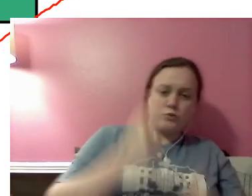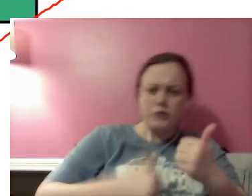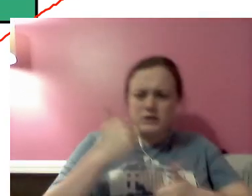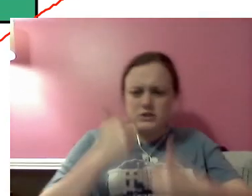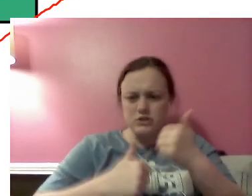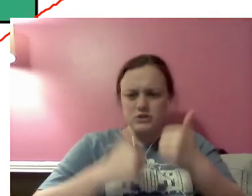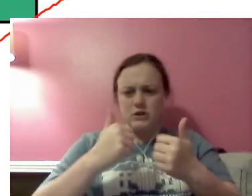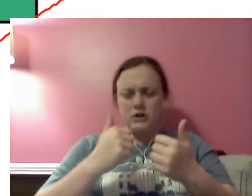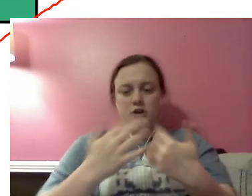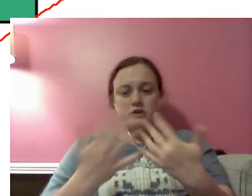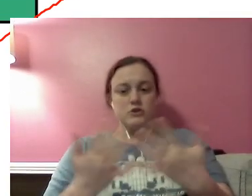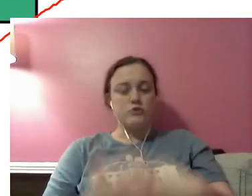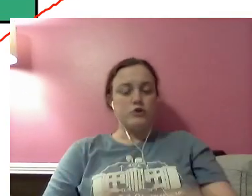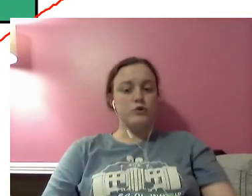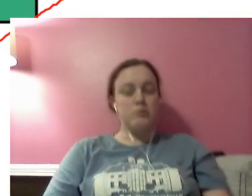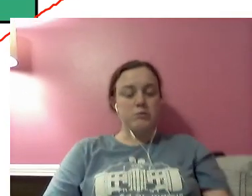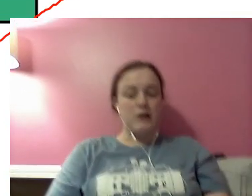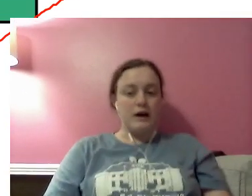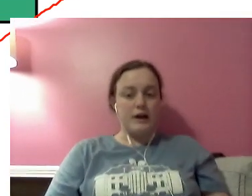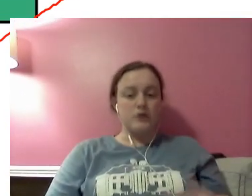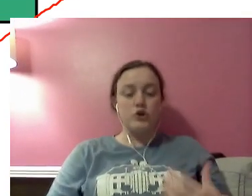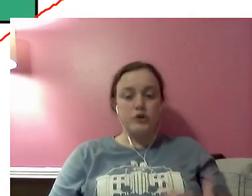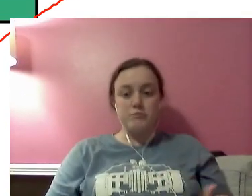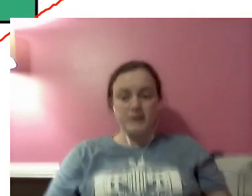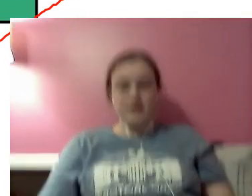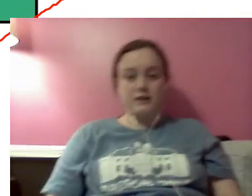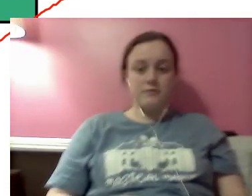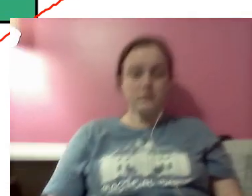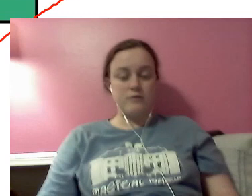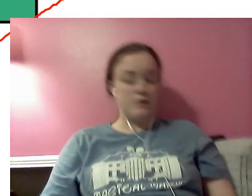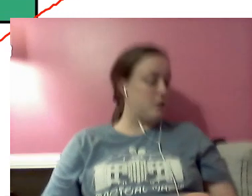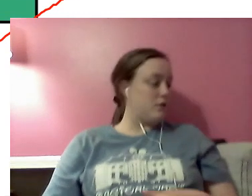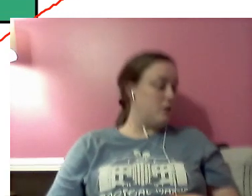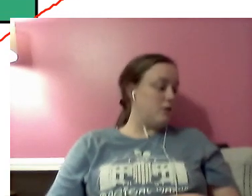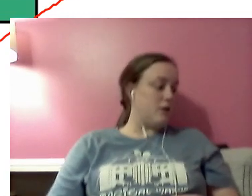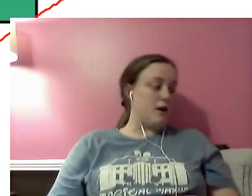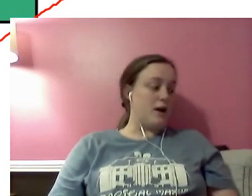apartment? Which? So your reply could be,